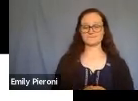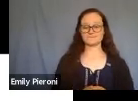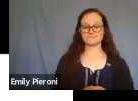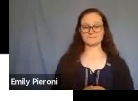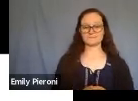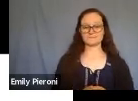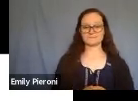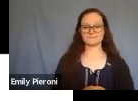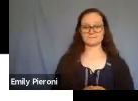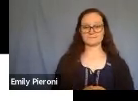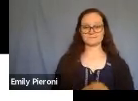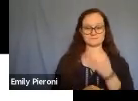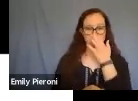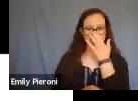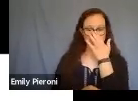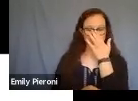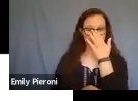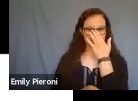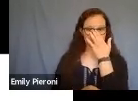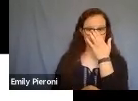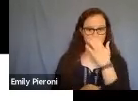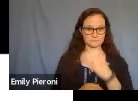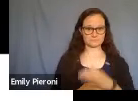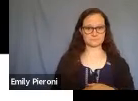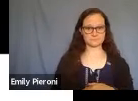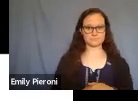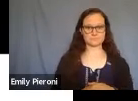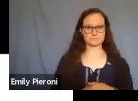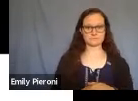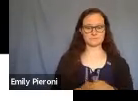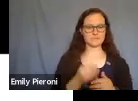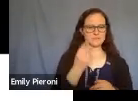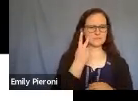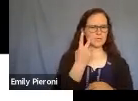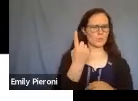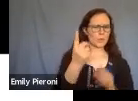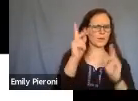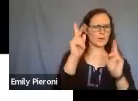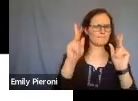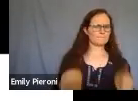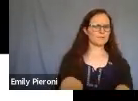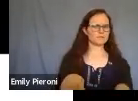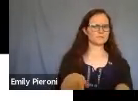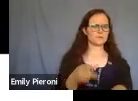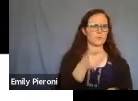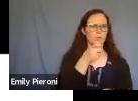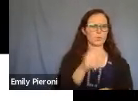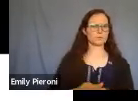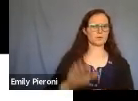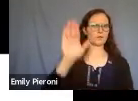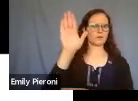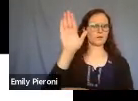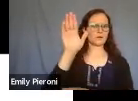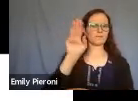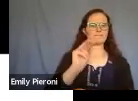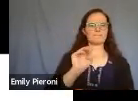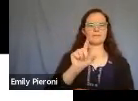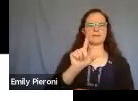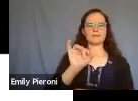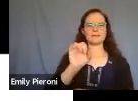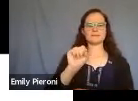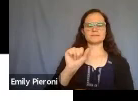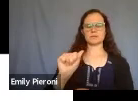I'm not sure. I see that we have one person whose hand is raised, Melissa May, so I'm going to permit you to